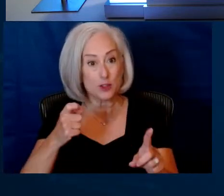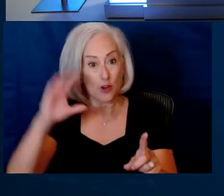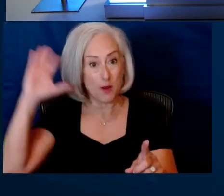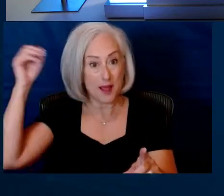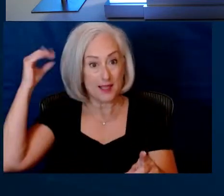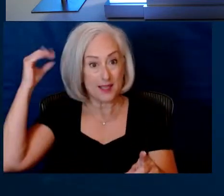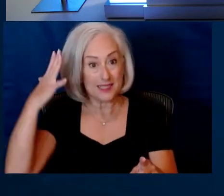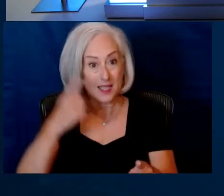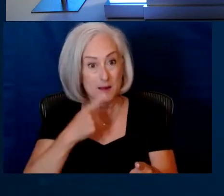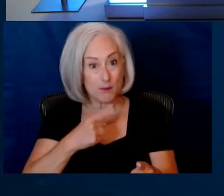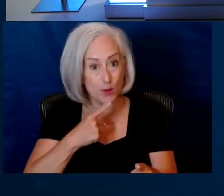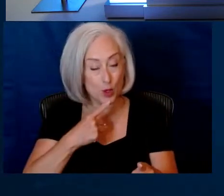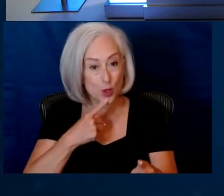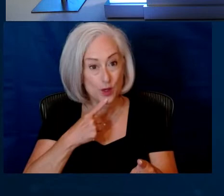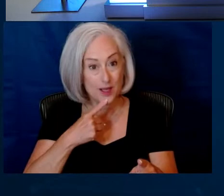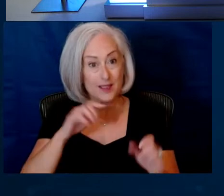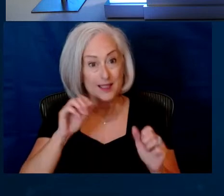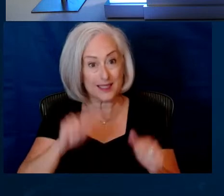bit?